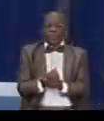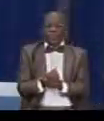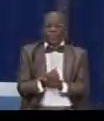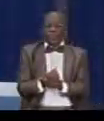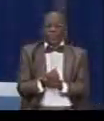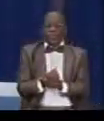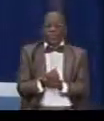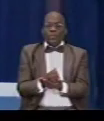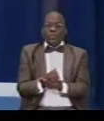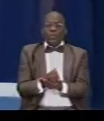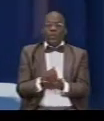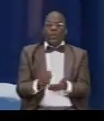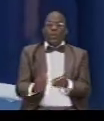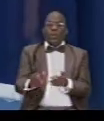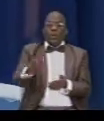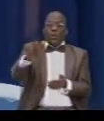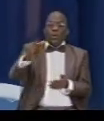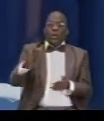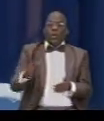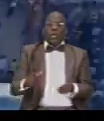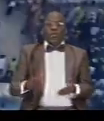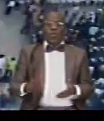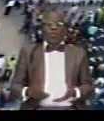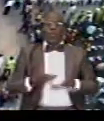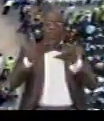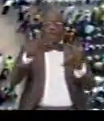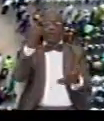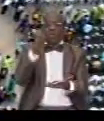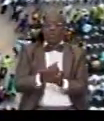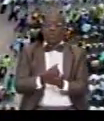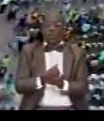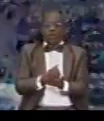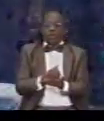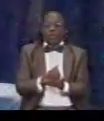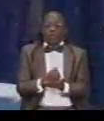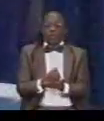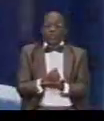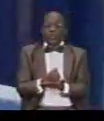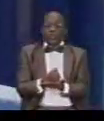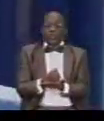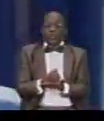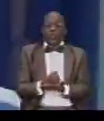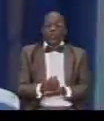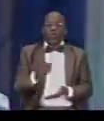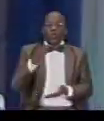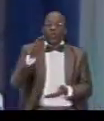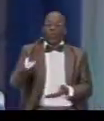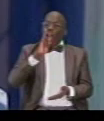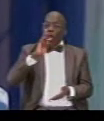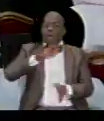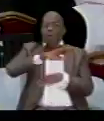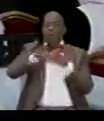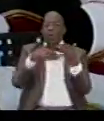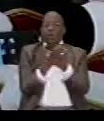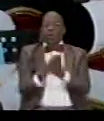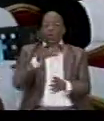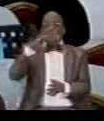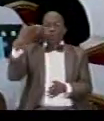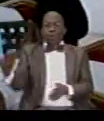bless us. A louder amen. You are all welcome in Jesus' name.